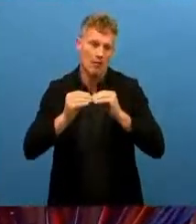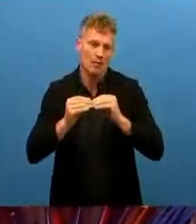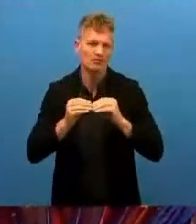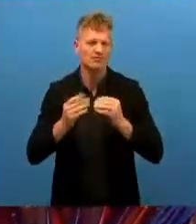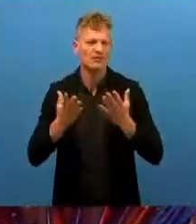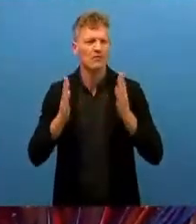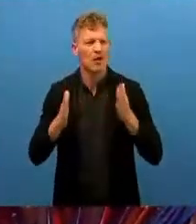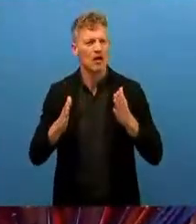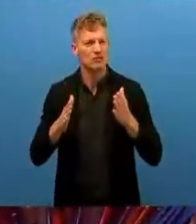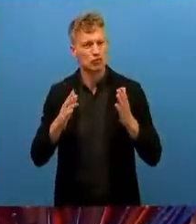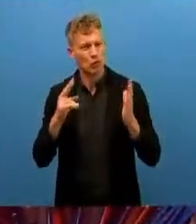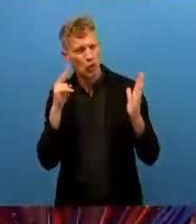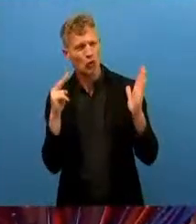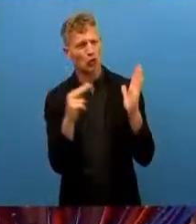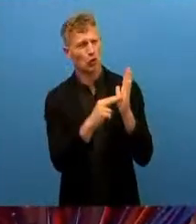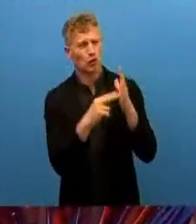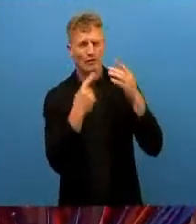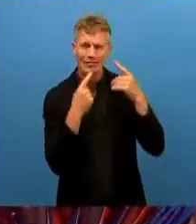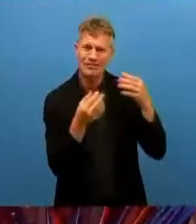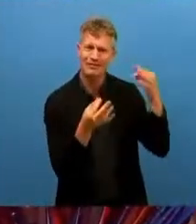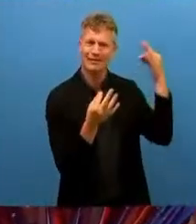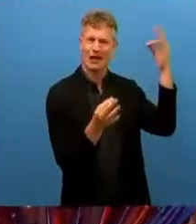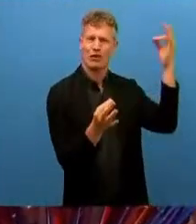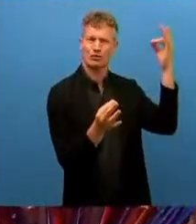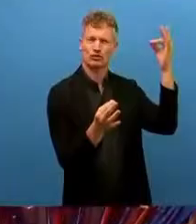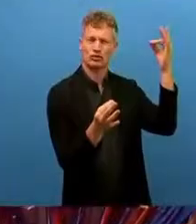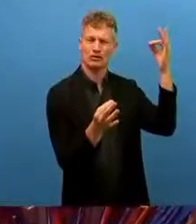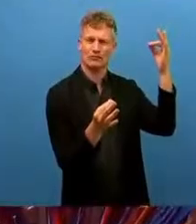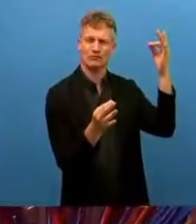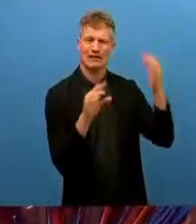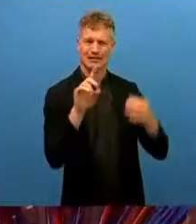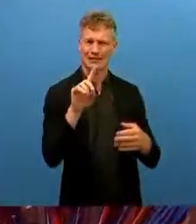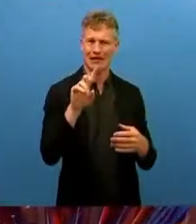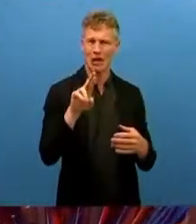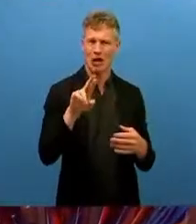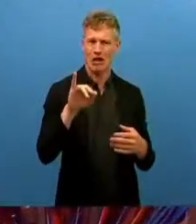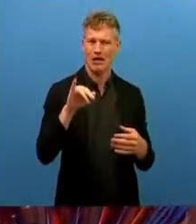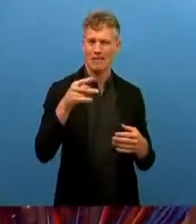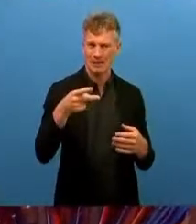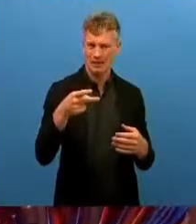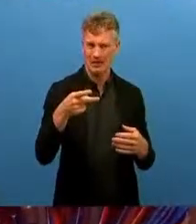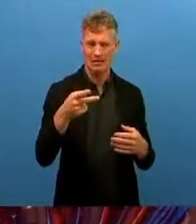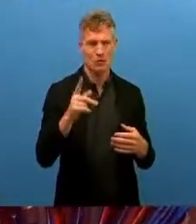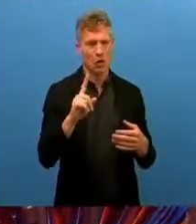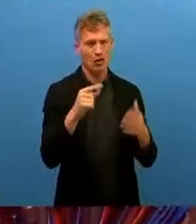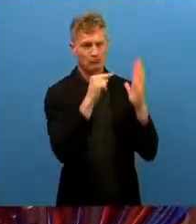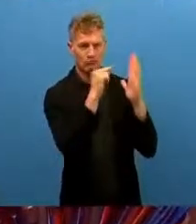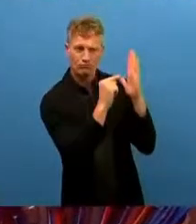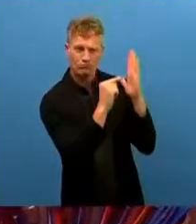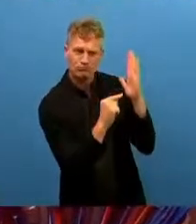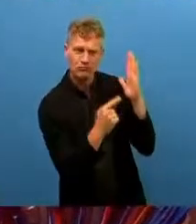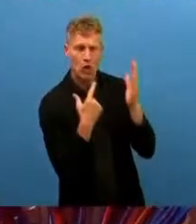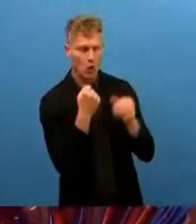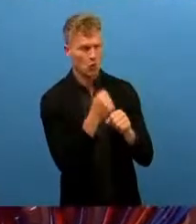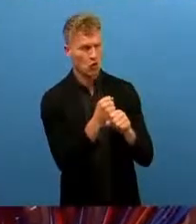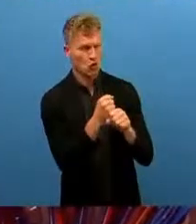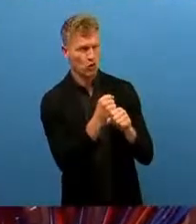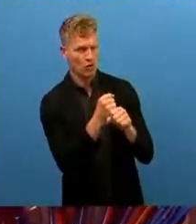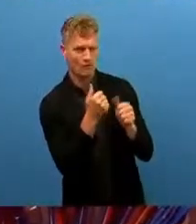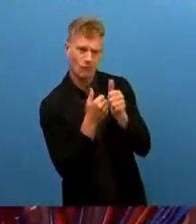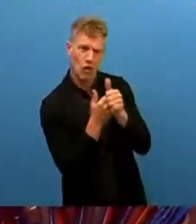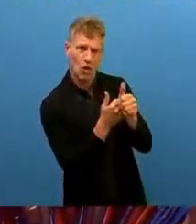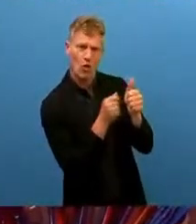in the Declaration of the United Nations of the Rights of Persons, Indigenous peoples, highlighting free